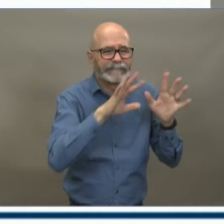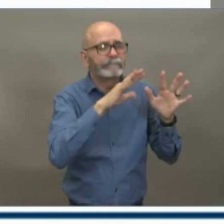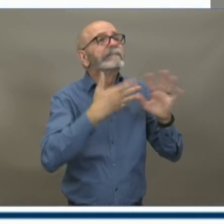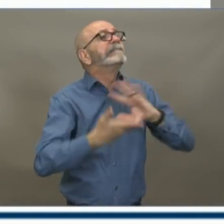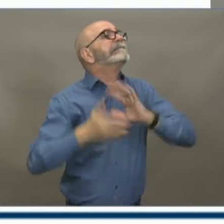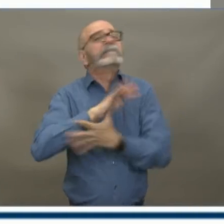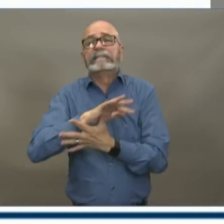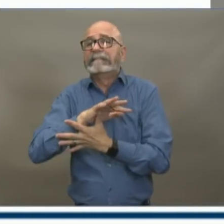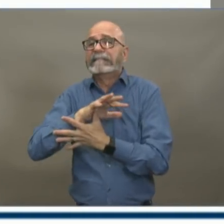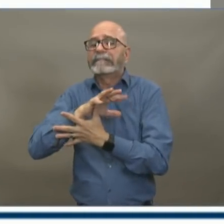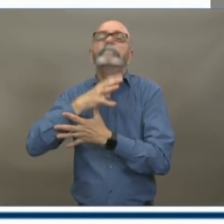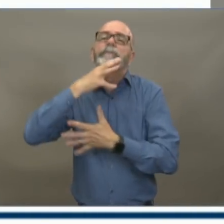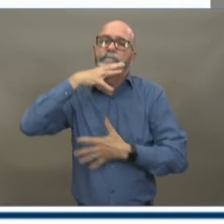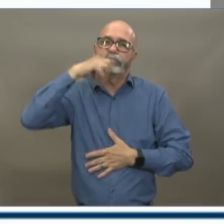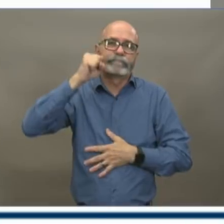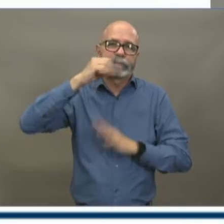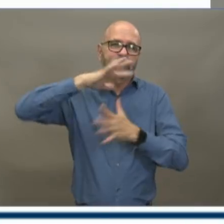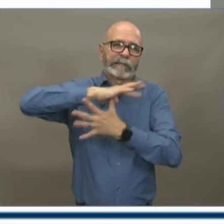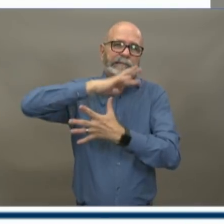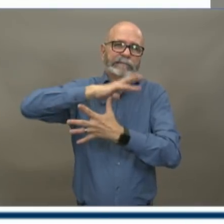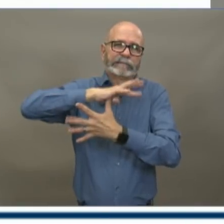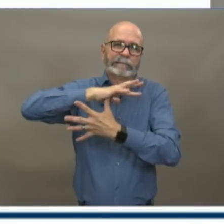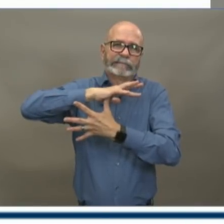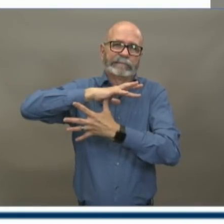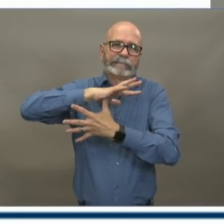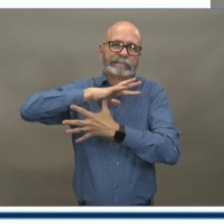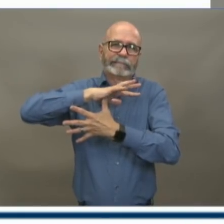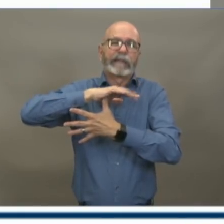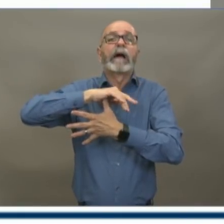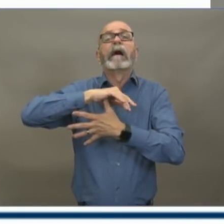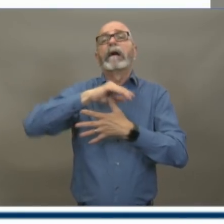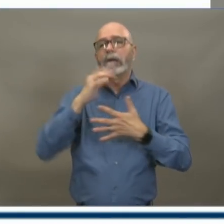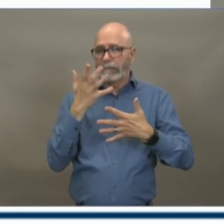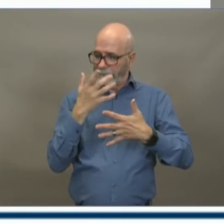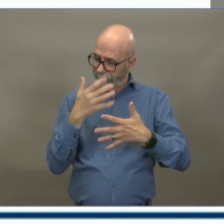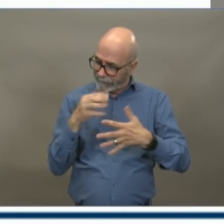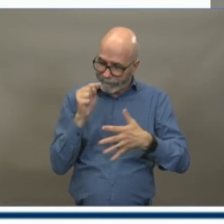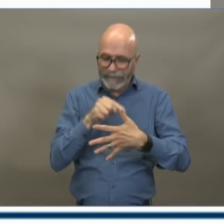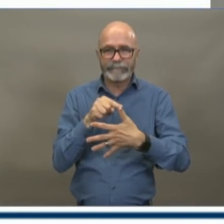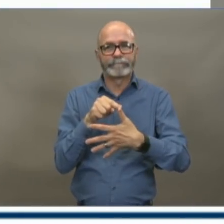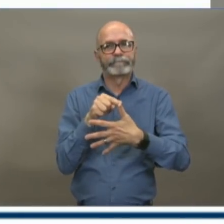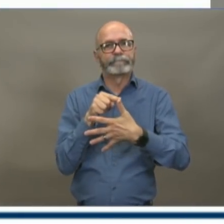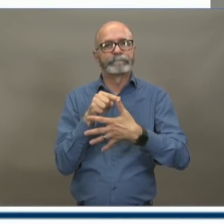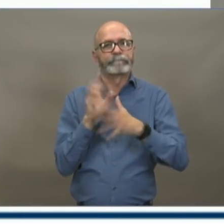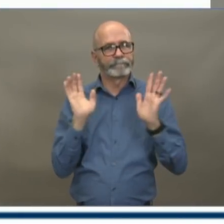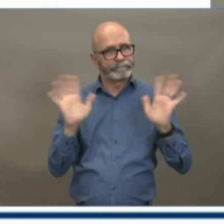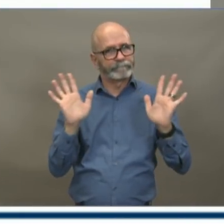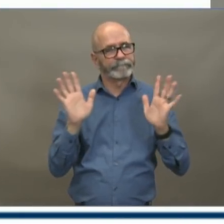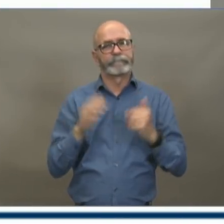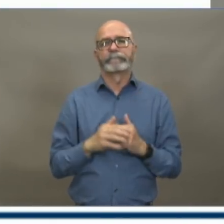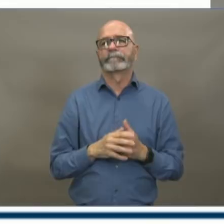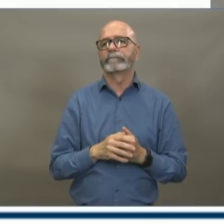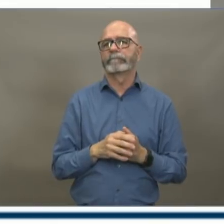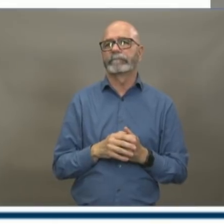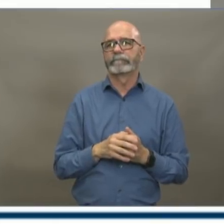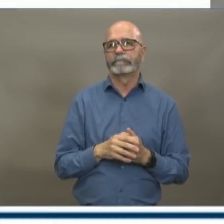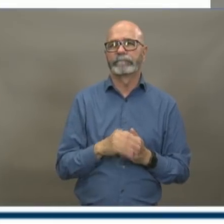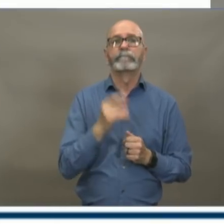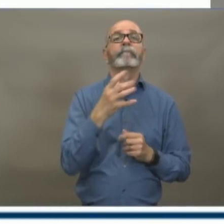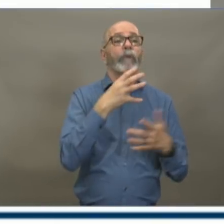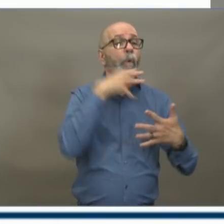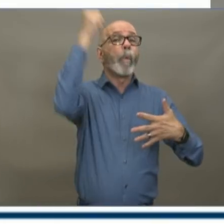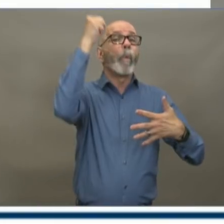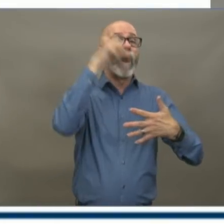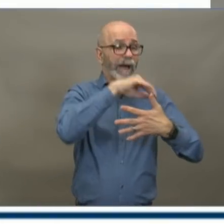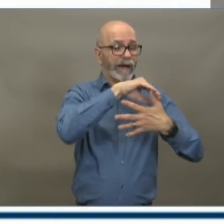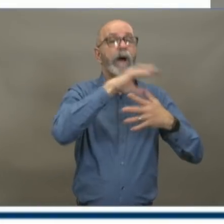we roll out our community clinics, the main way we prioritize people will be in age group cohorts by